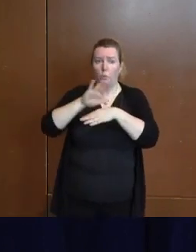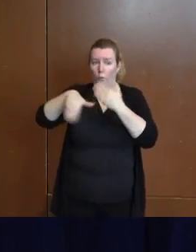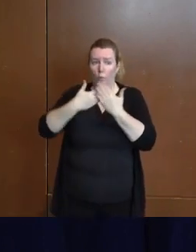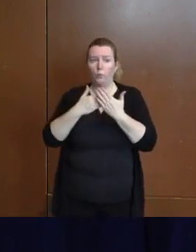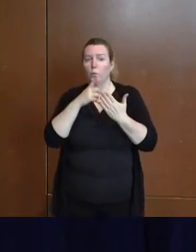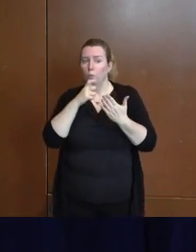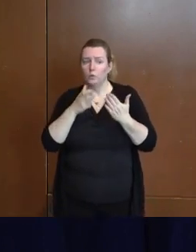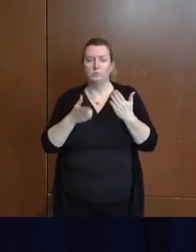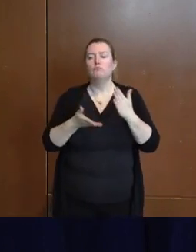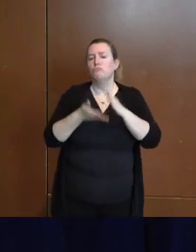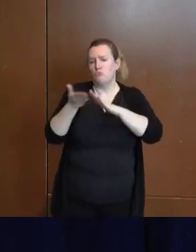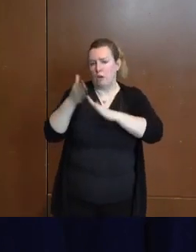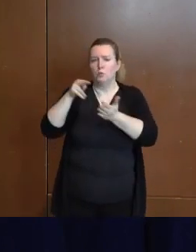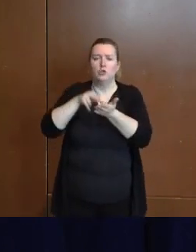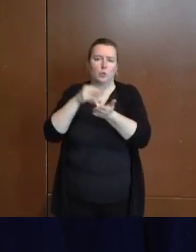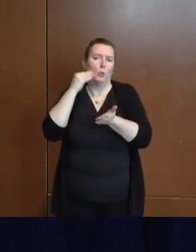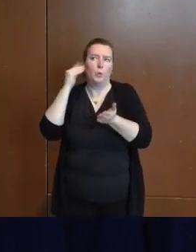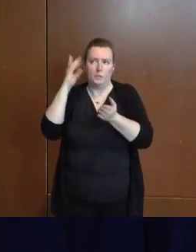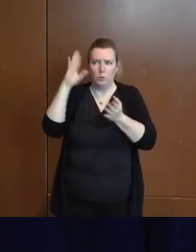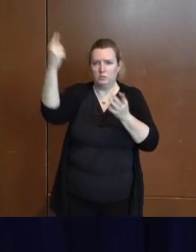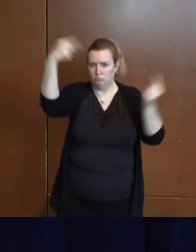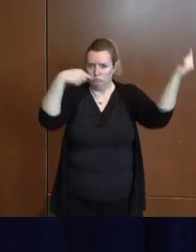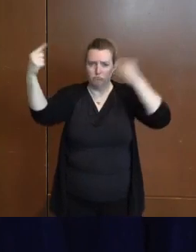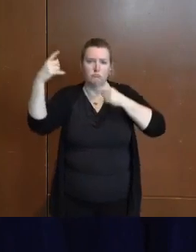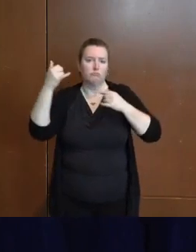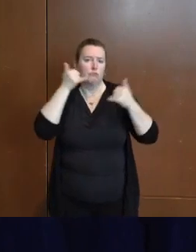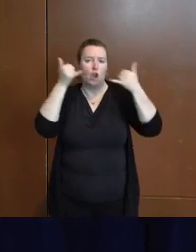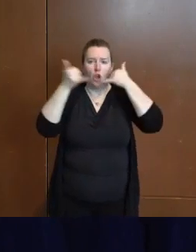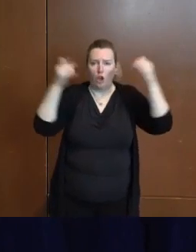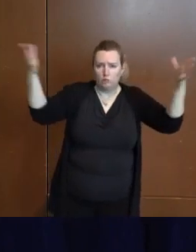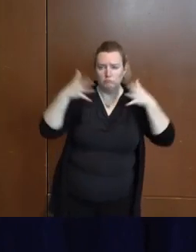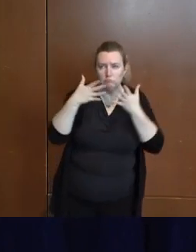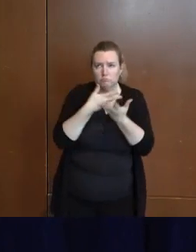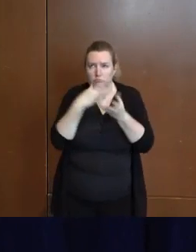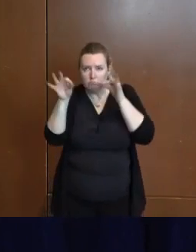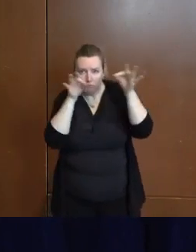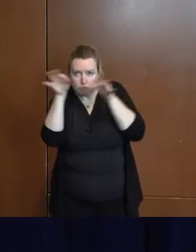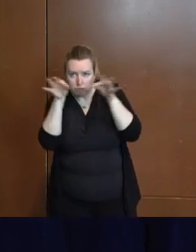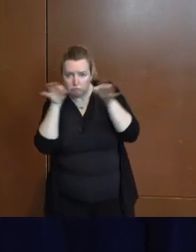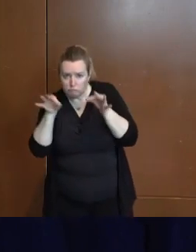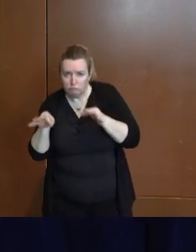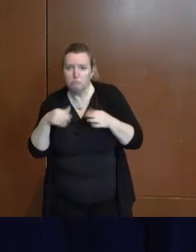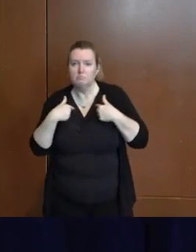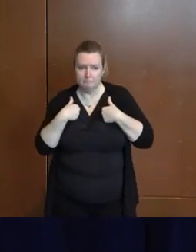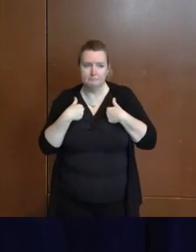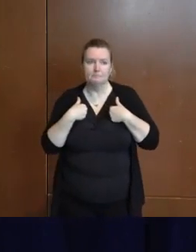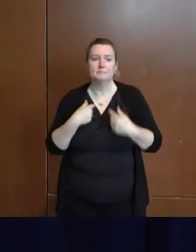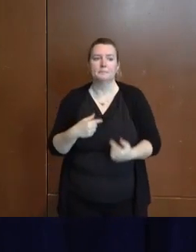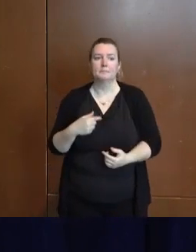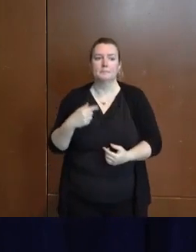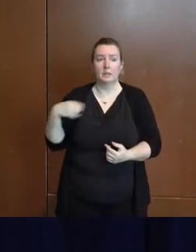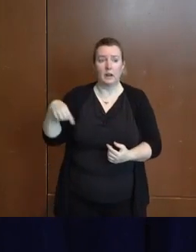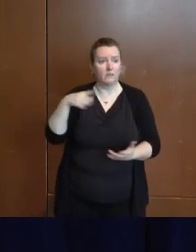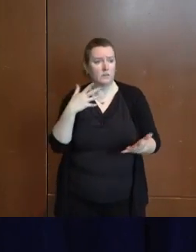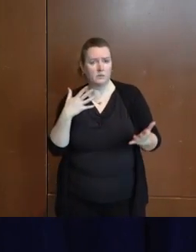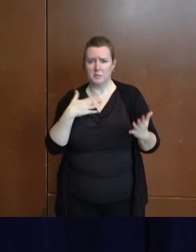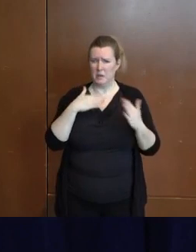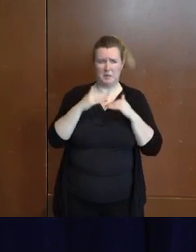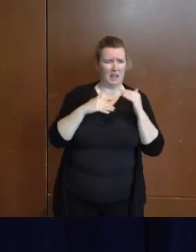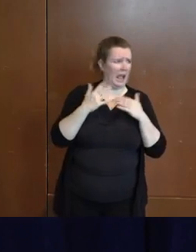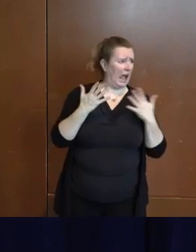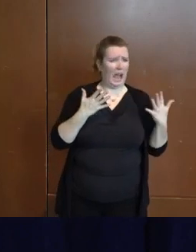guidance and to give them guidance if they cannot, because of the physical plant, abide by our instructions.